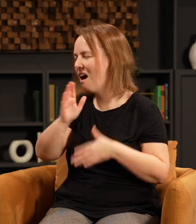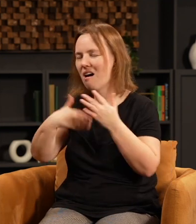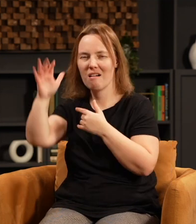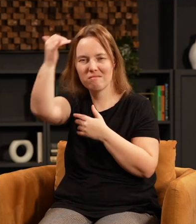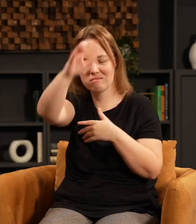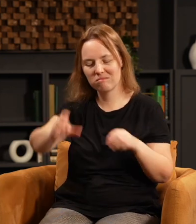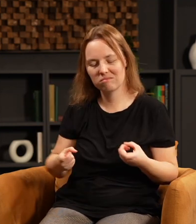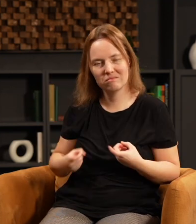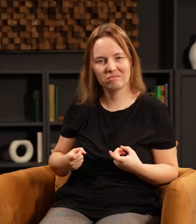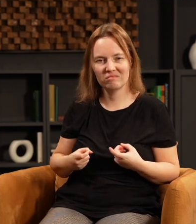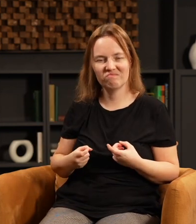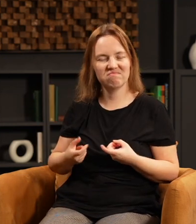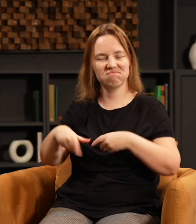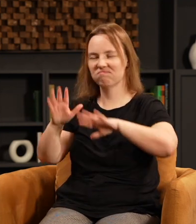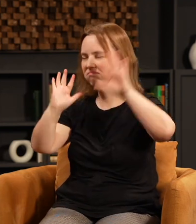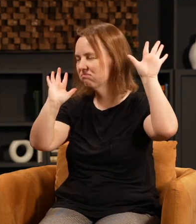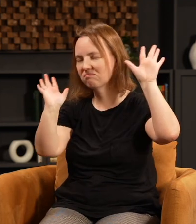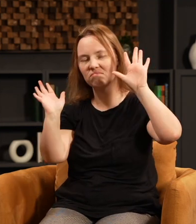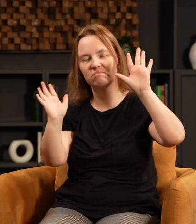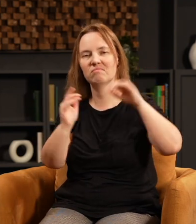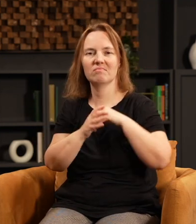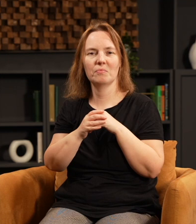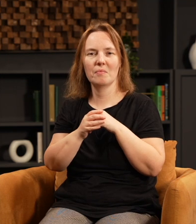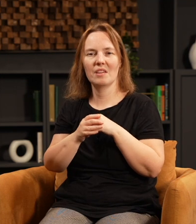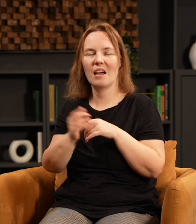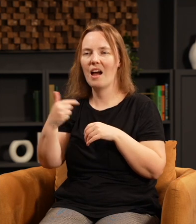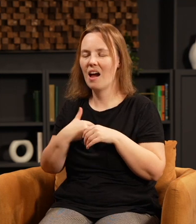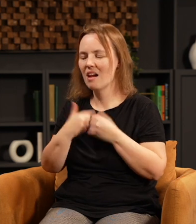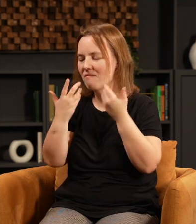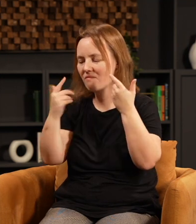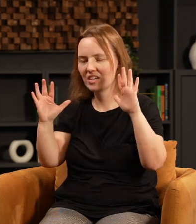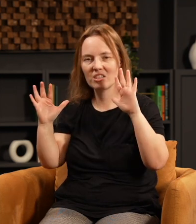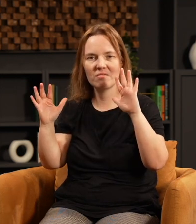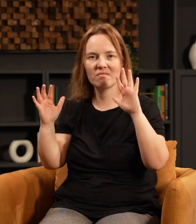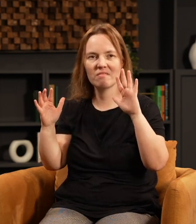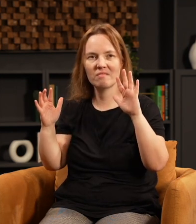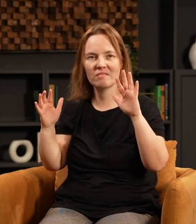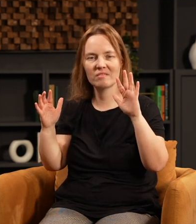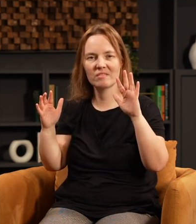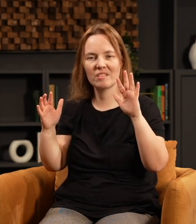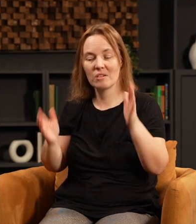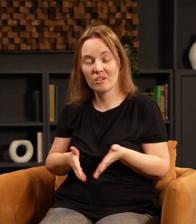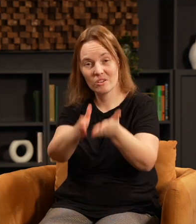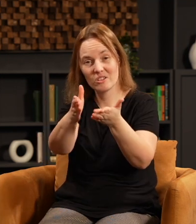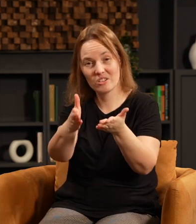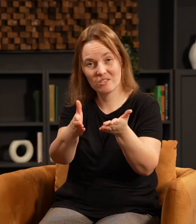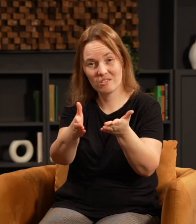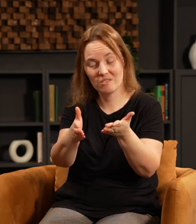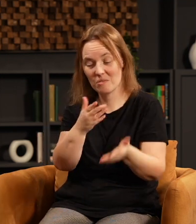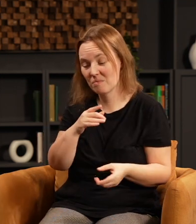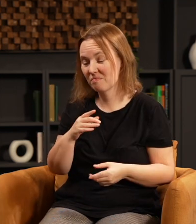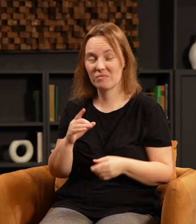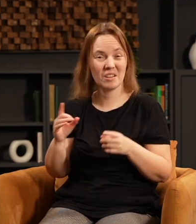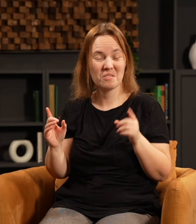the foolishness of sin. I resign. I am done with it. And I want to encourage you, my friends, wherever you